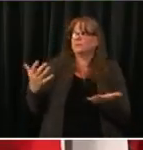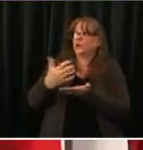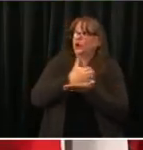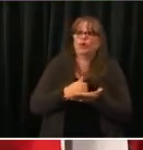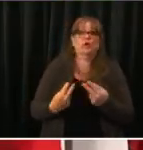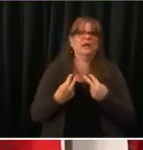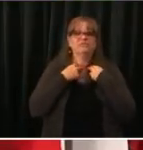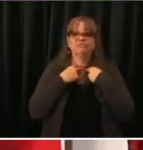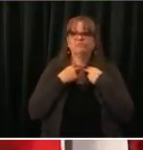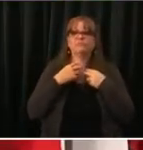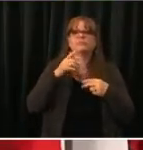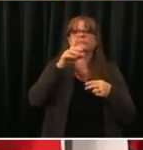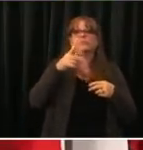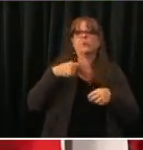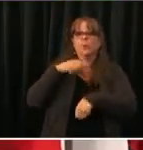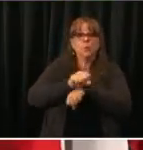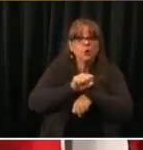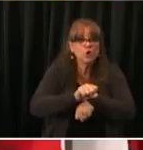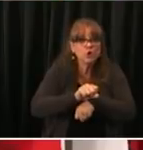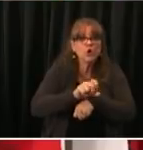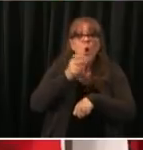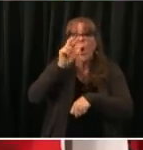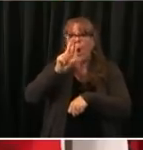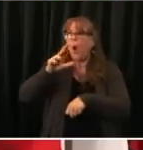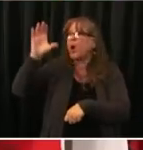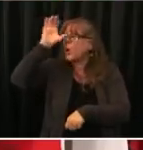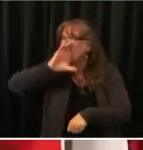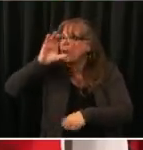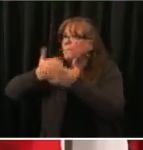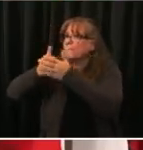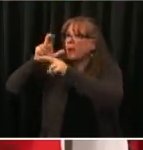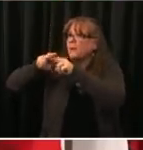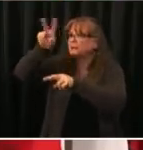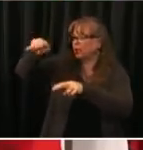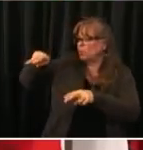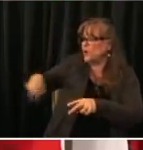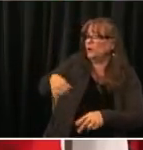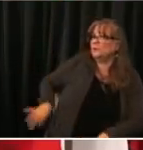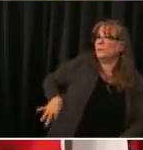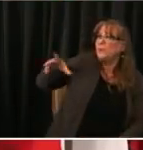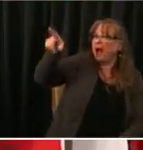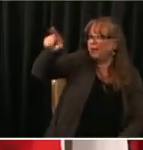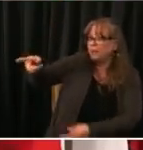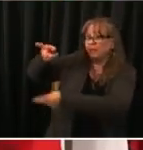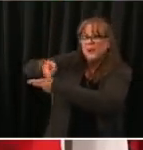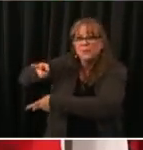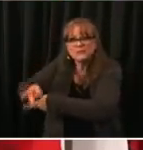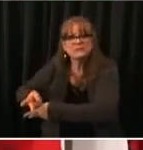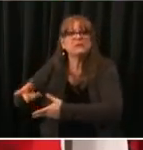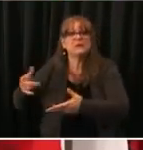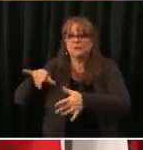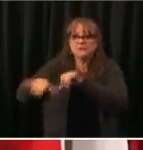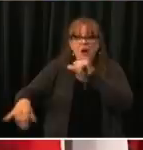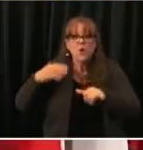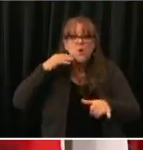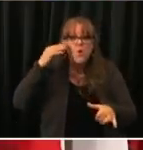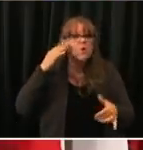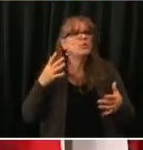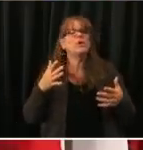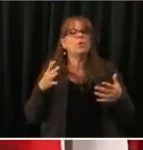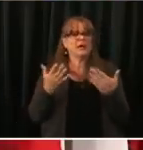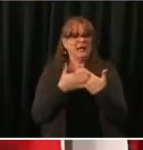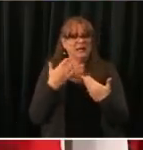of informal or formal childcare that you might have to pay for your kid. It's been very difficult. And our schools